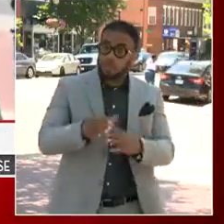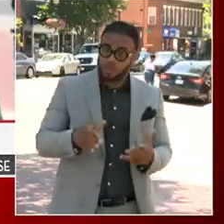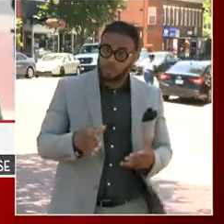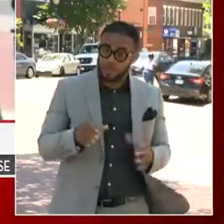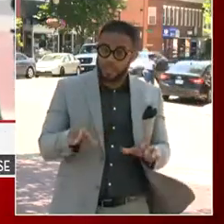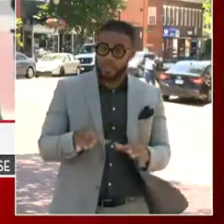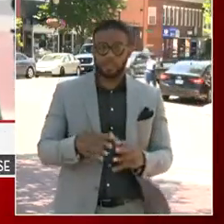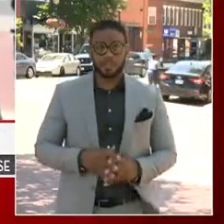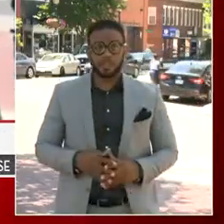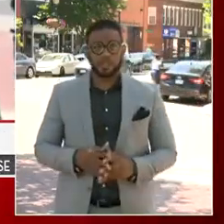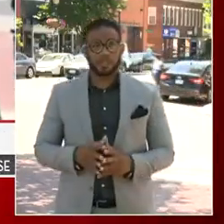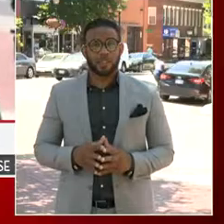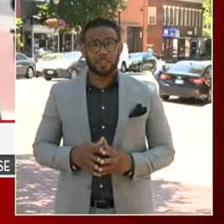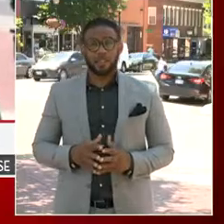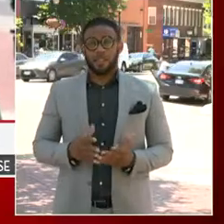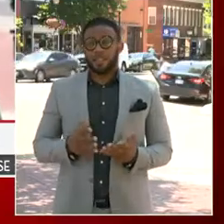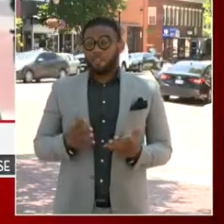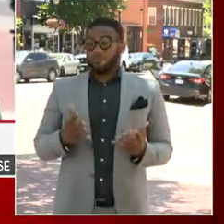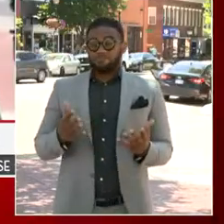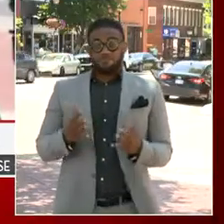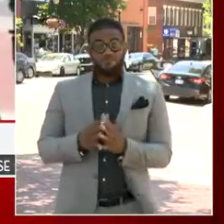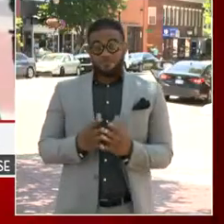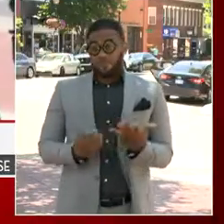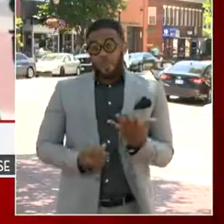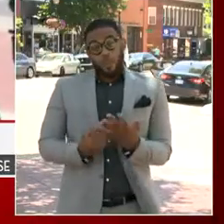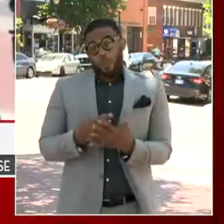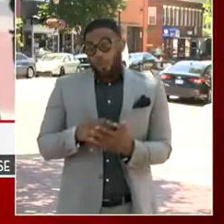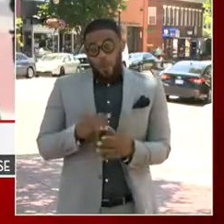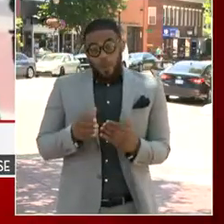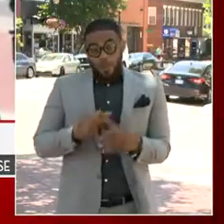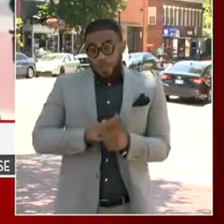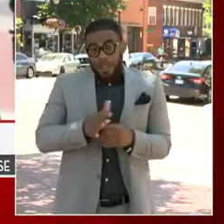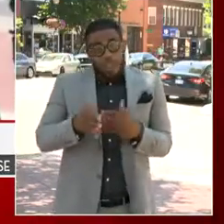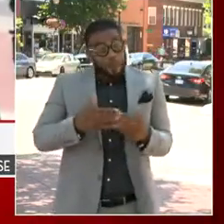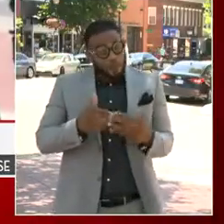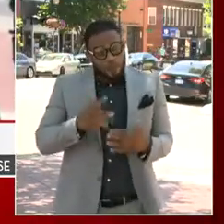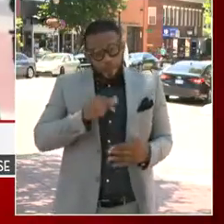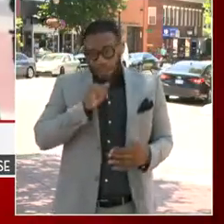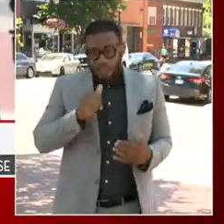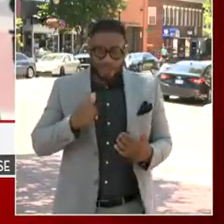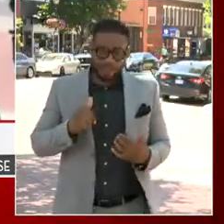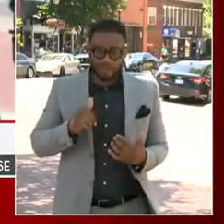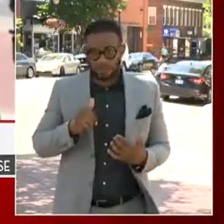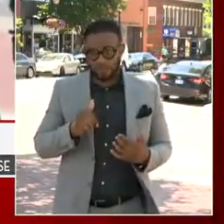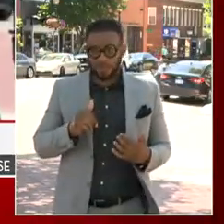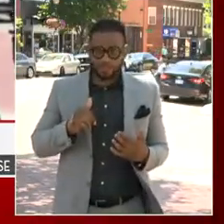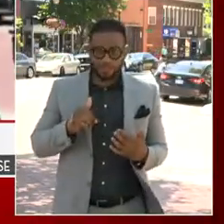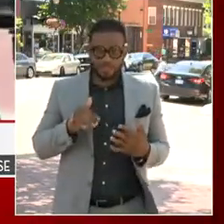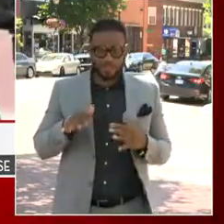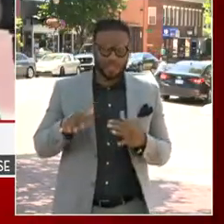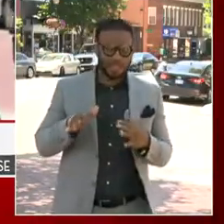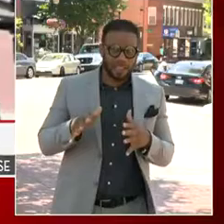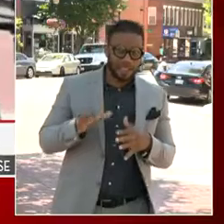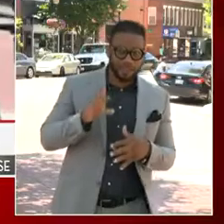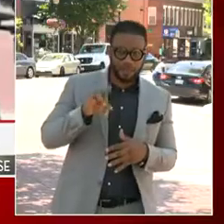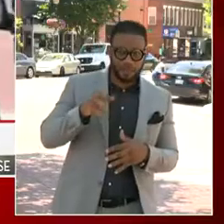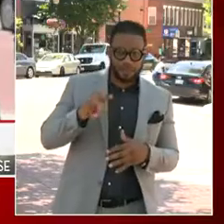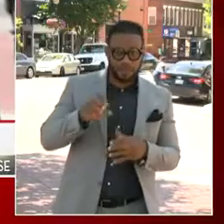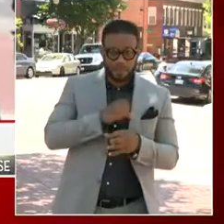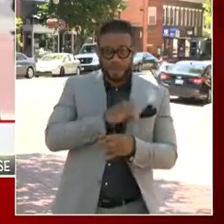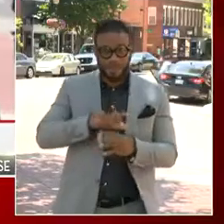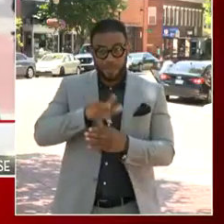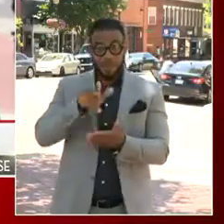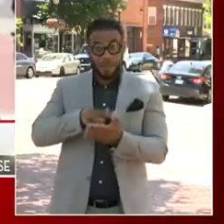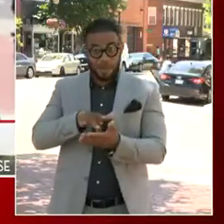actions. And we, throughout, even though we did not have our DPW staff out in the middle of